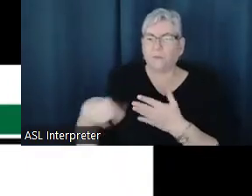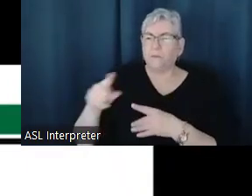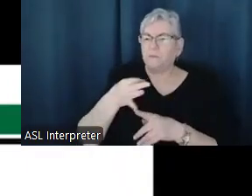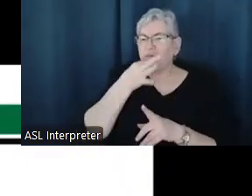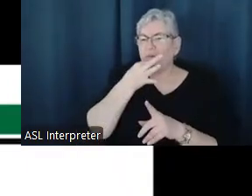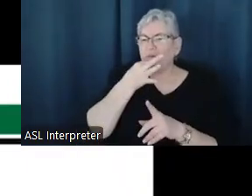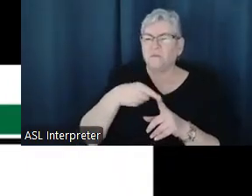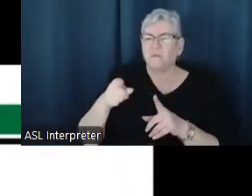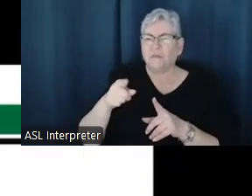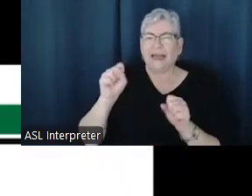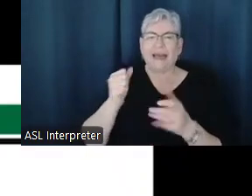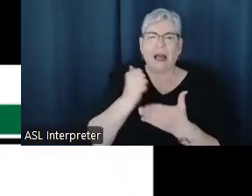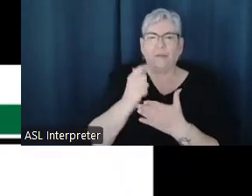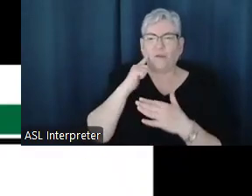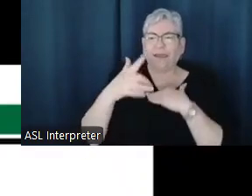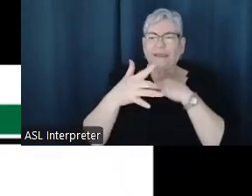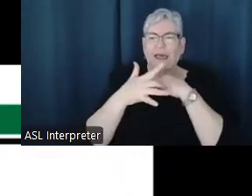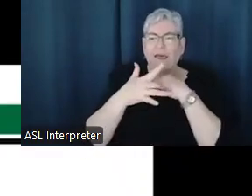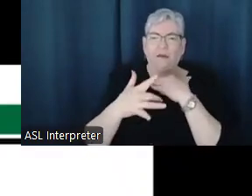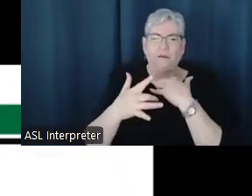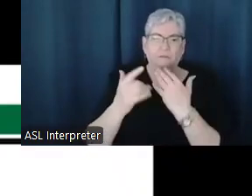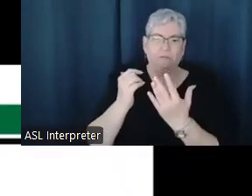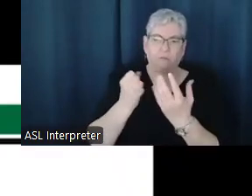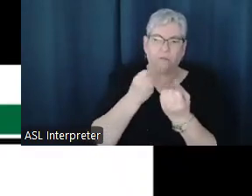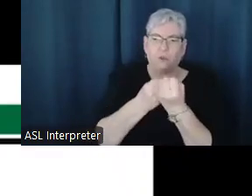of the technical difficulties.